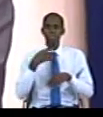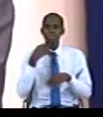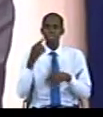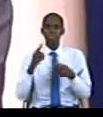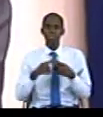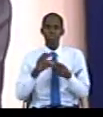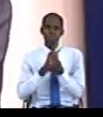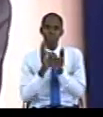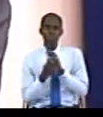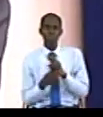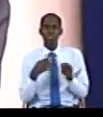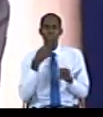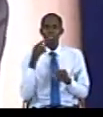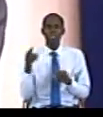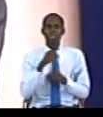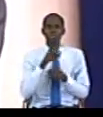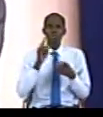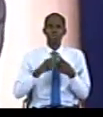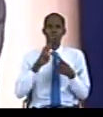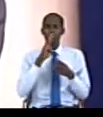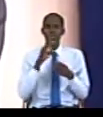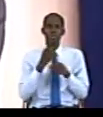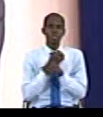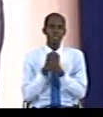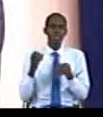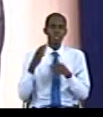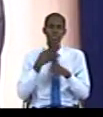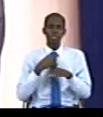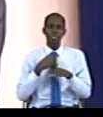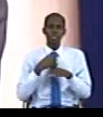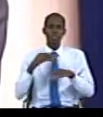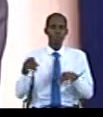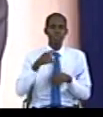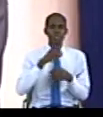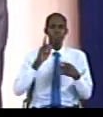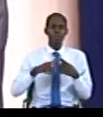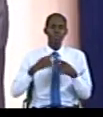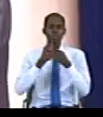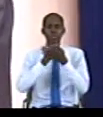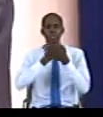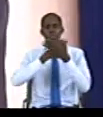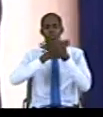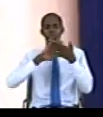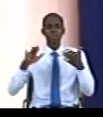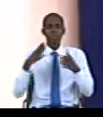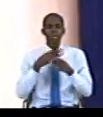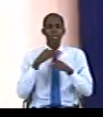brought them to regeneration, and he brought them to salvation, and he brought them to conversion,